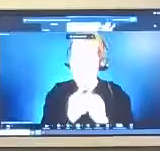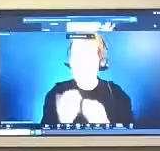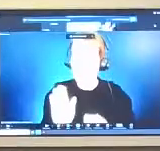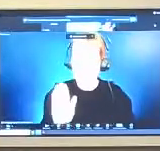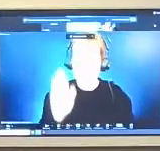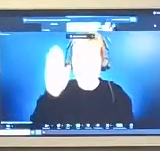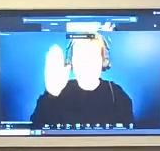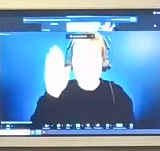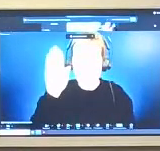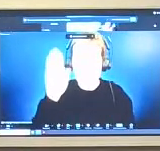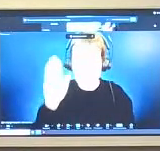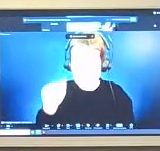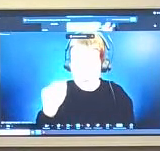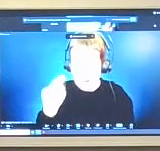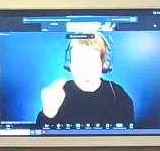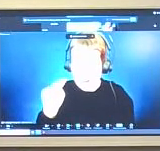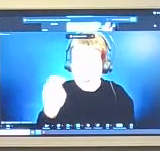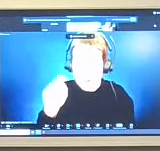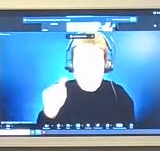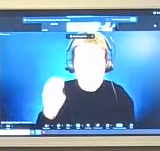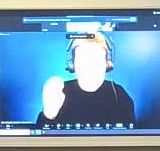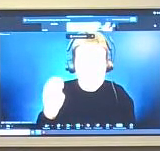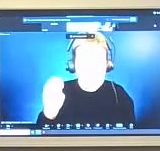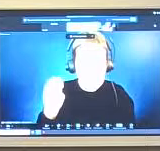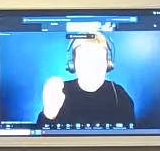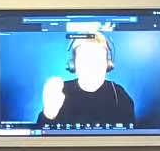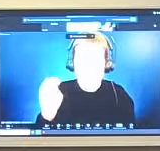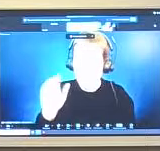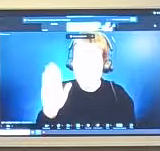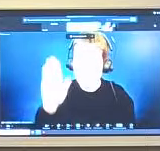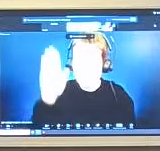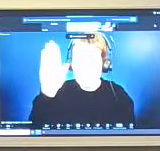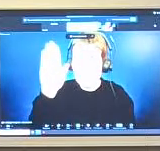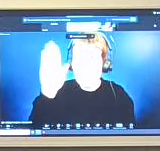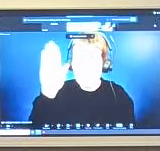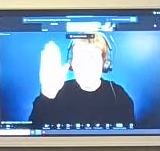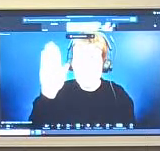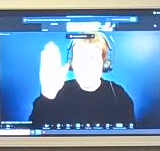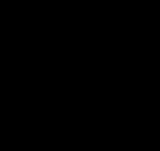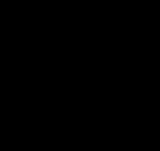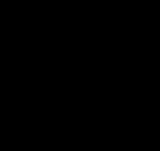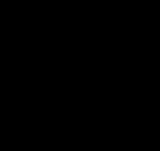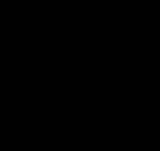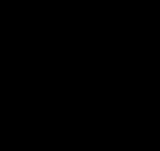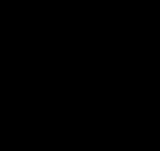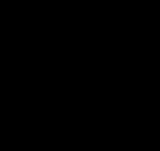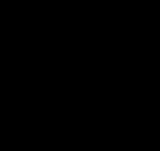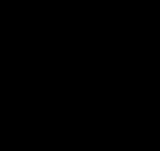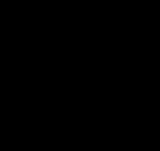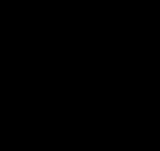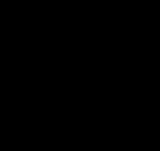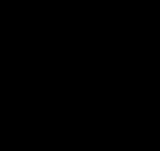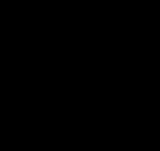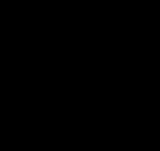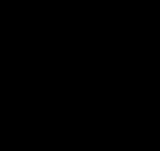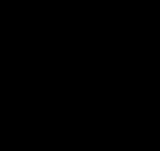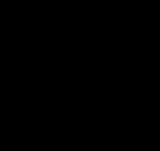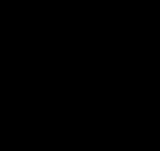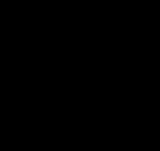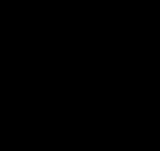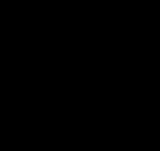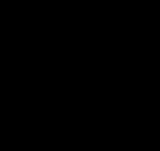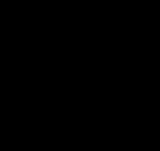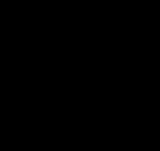Annette raised her hand. I don't know if you just. Annette raised her hand, but I think Marco. Yeah, I can't figure So- out. I'll wait my turn. I